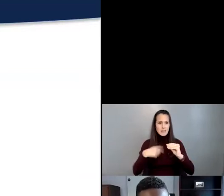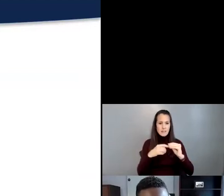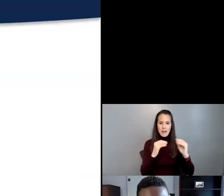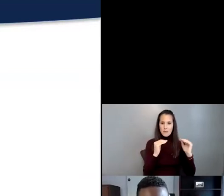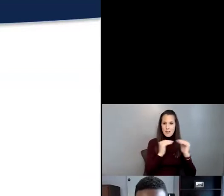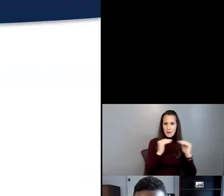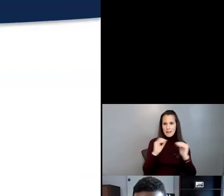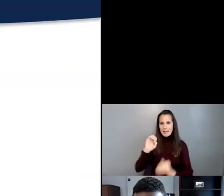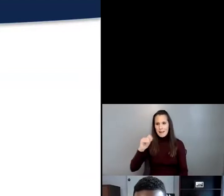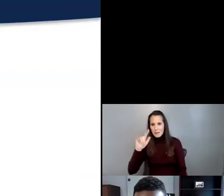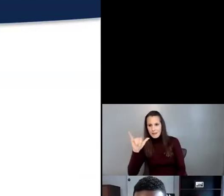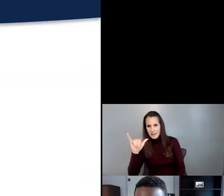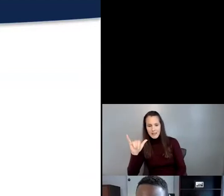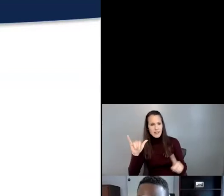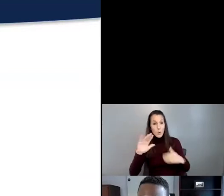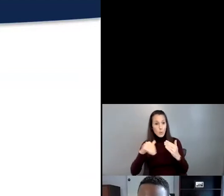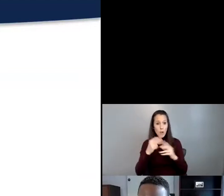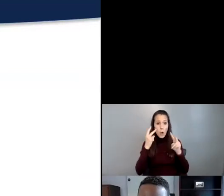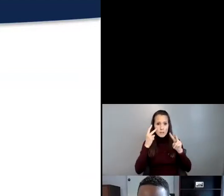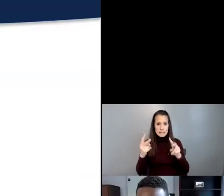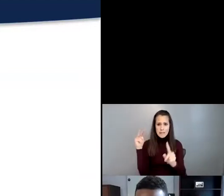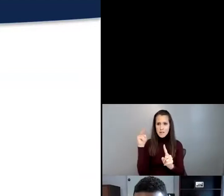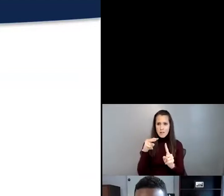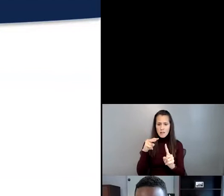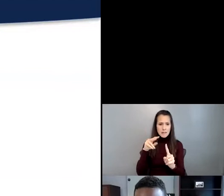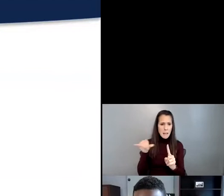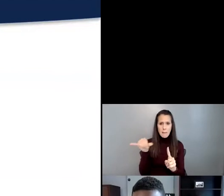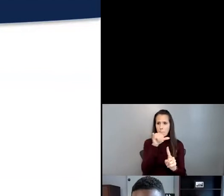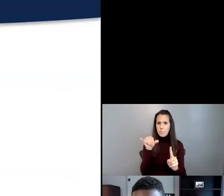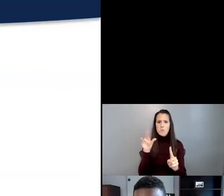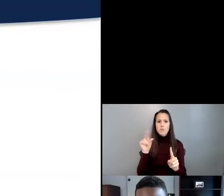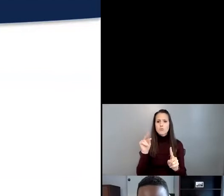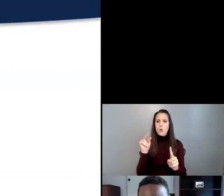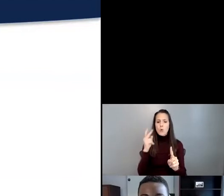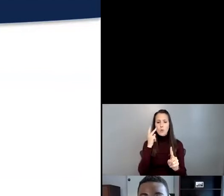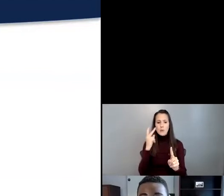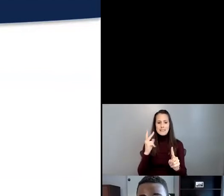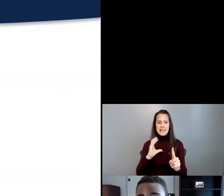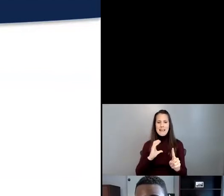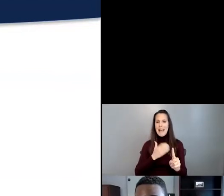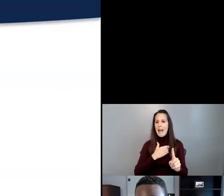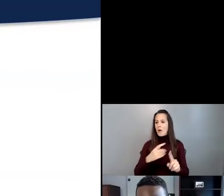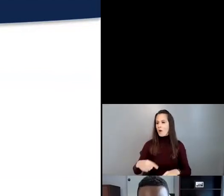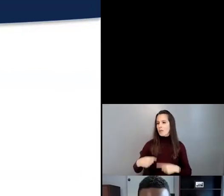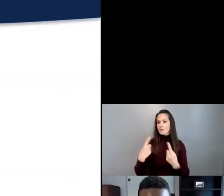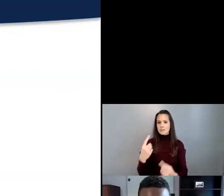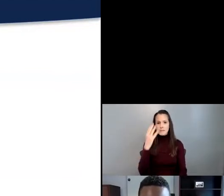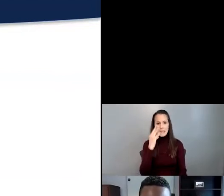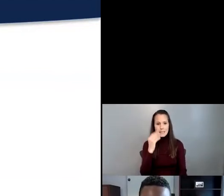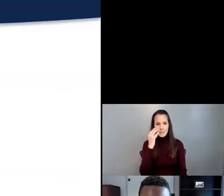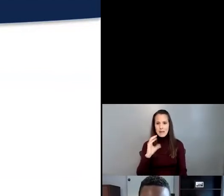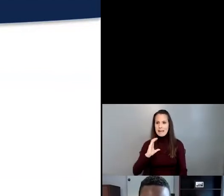all necessarily see the same thing. We see through the vantage point of what we experience or what we